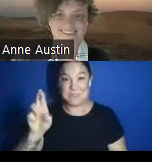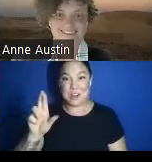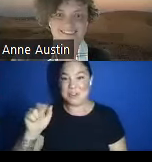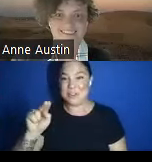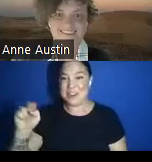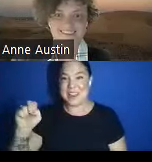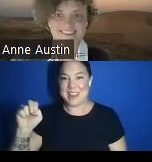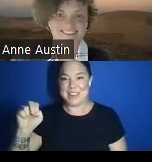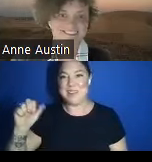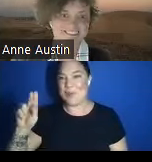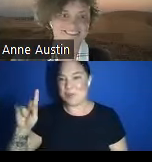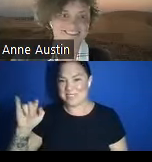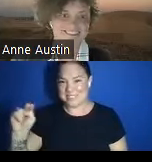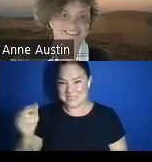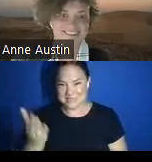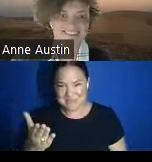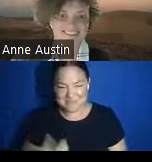Austin.